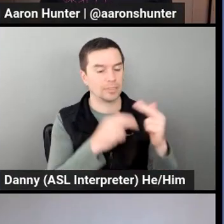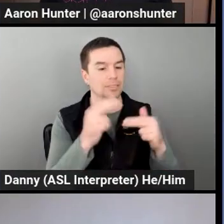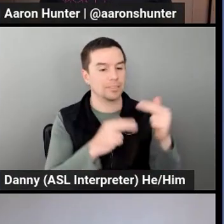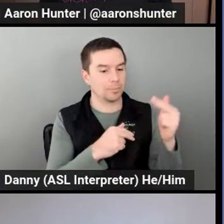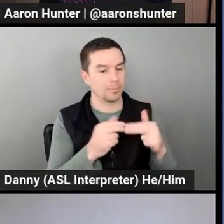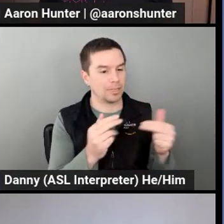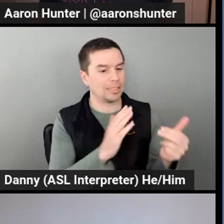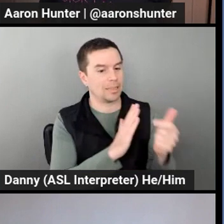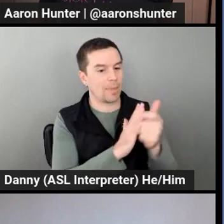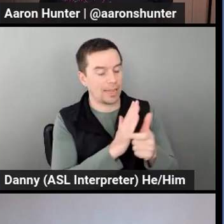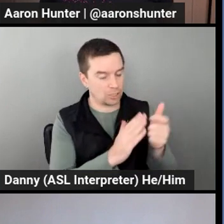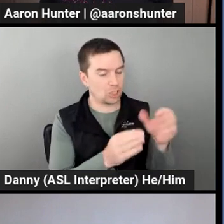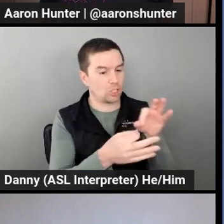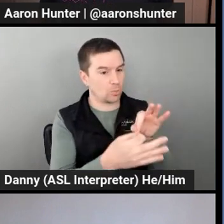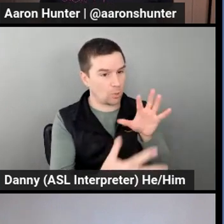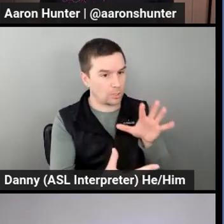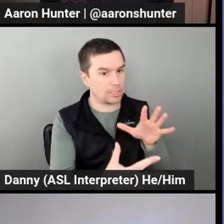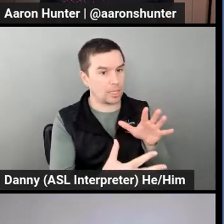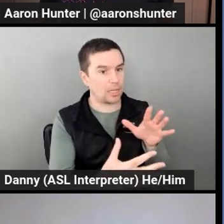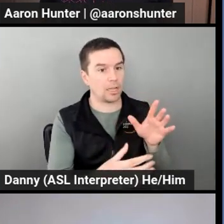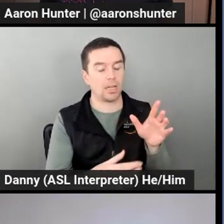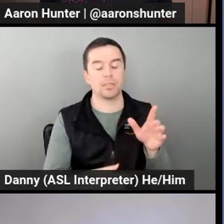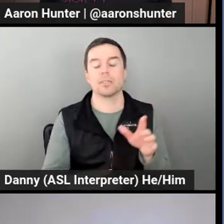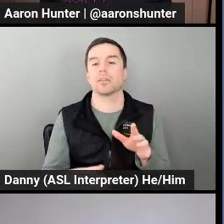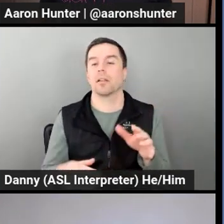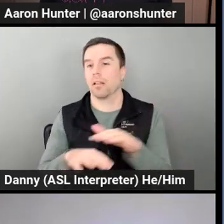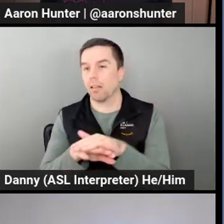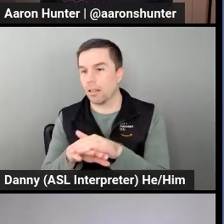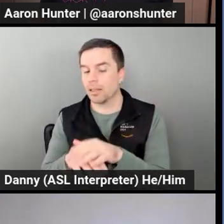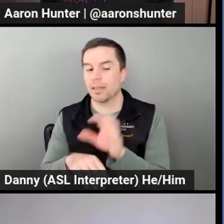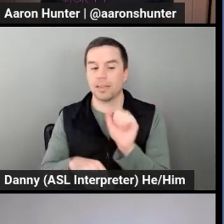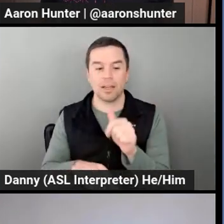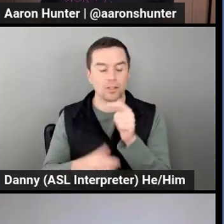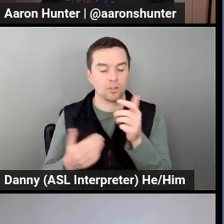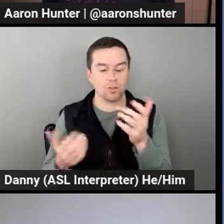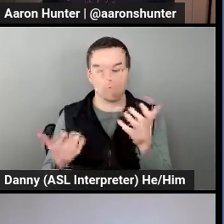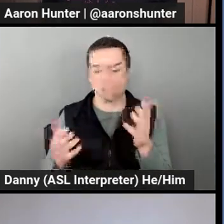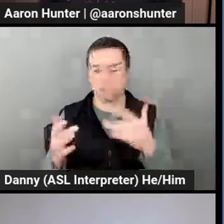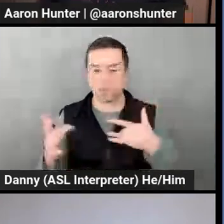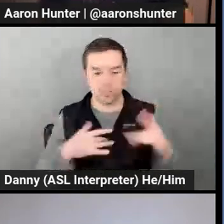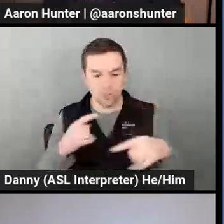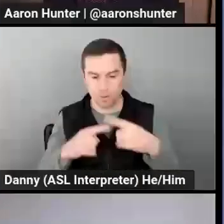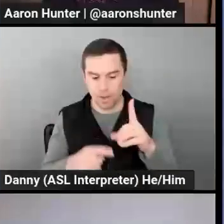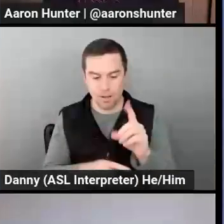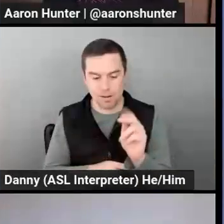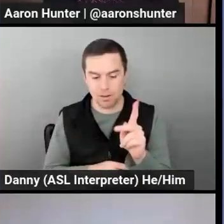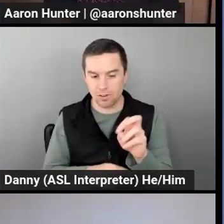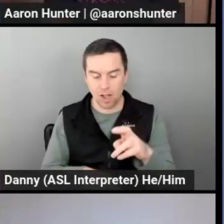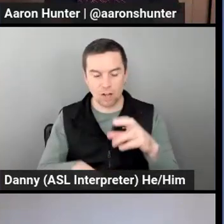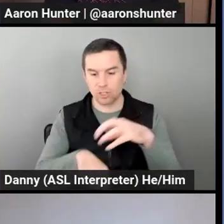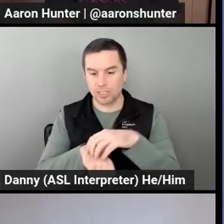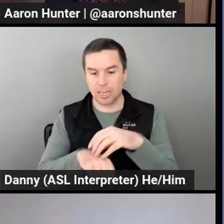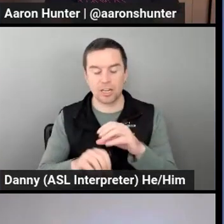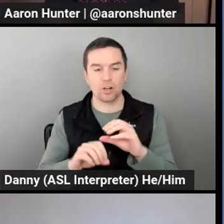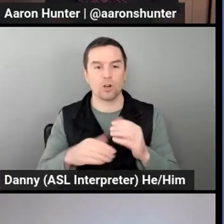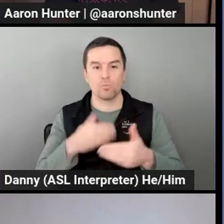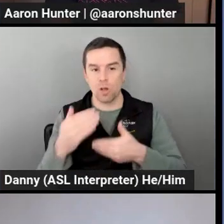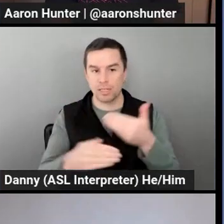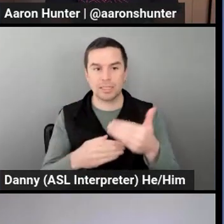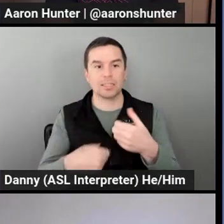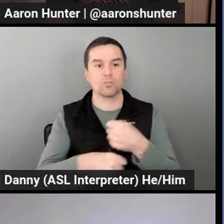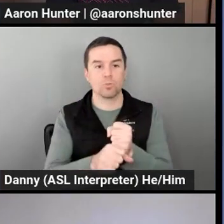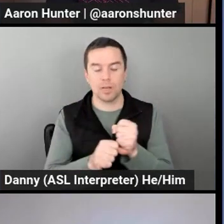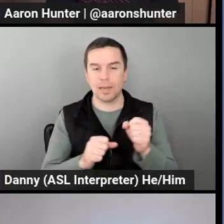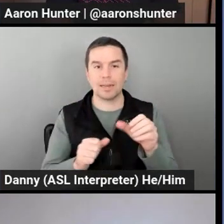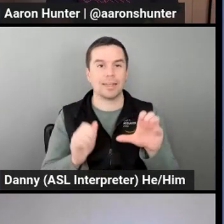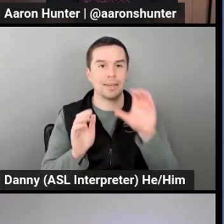it? Yep. You get the URL, you go hit it. You don't have to worry about a Docker container. You don't have to worry about any of the processes. It'll create the image, it'll push